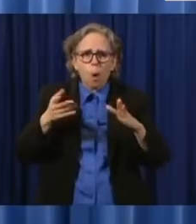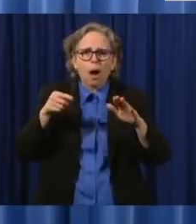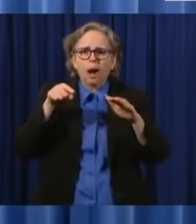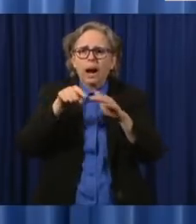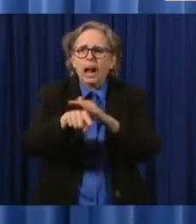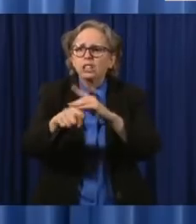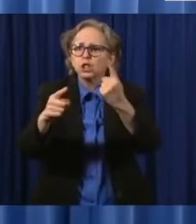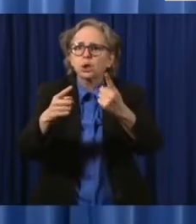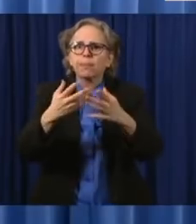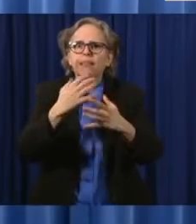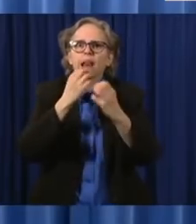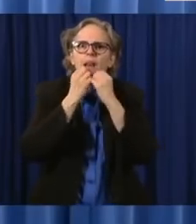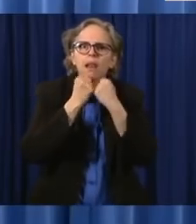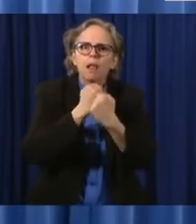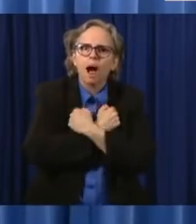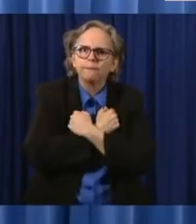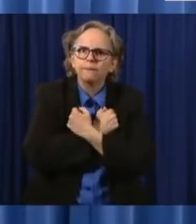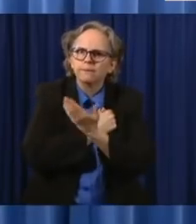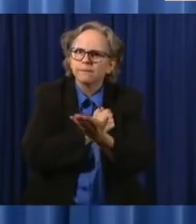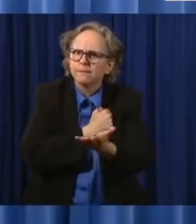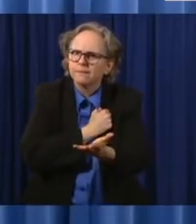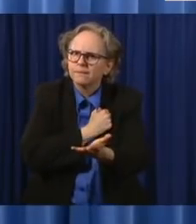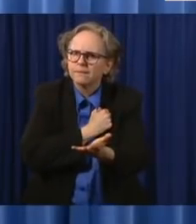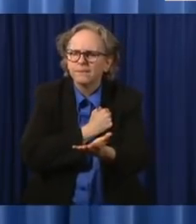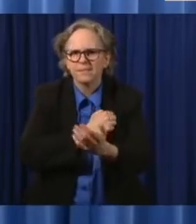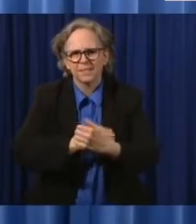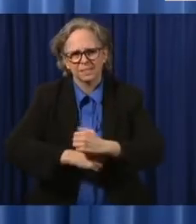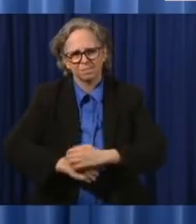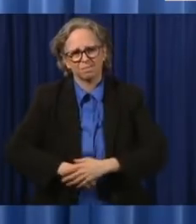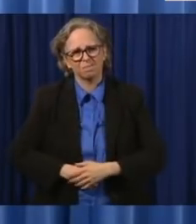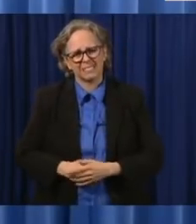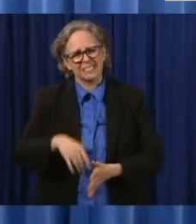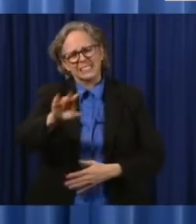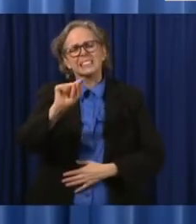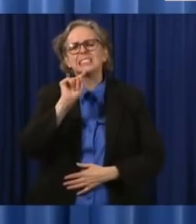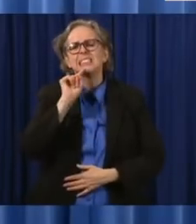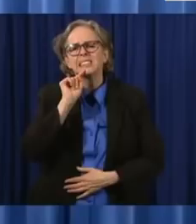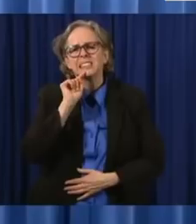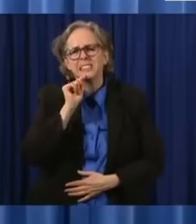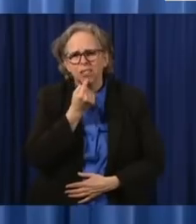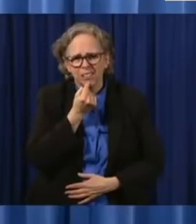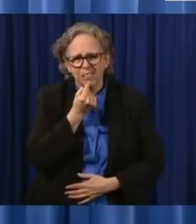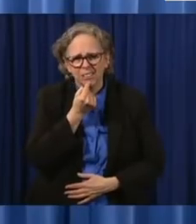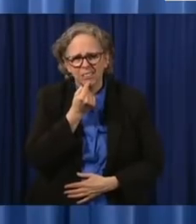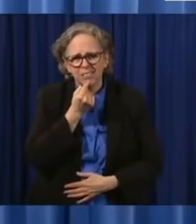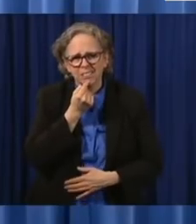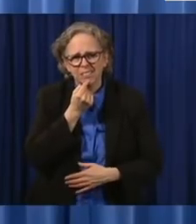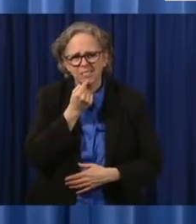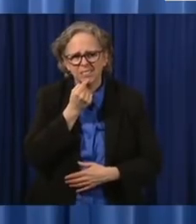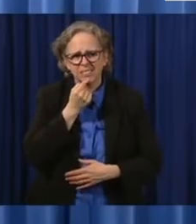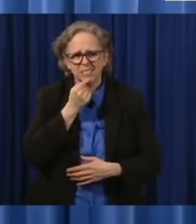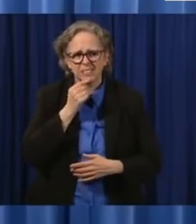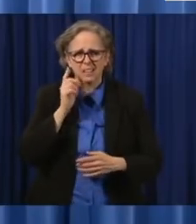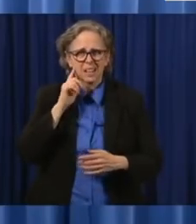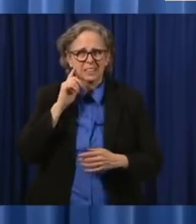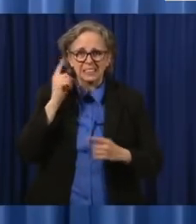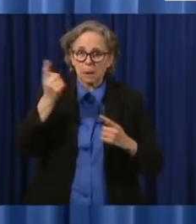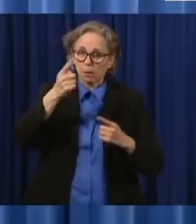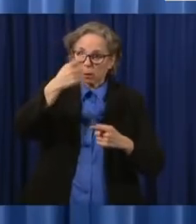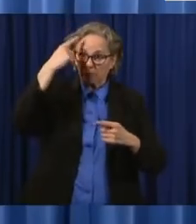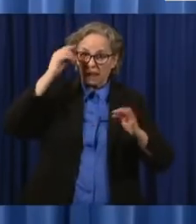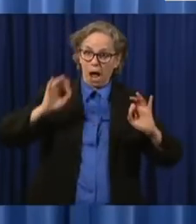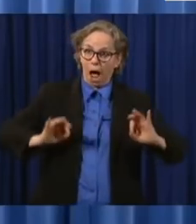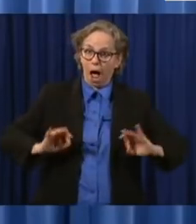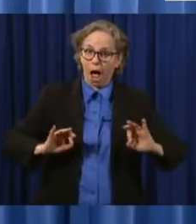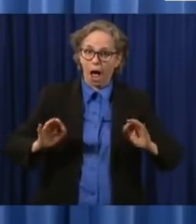don't even know. And so this is serious business. This is not something that we've